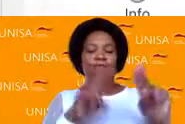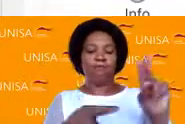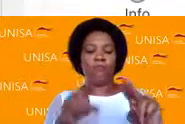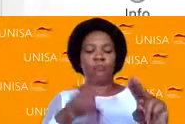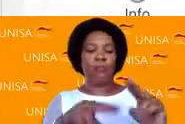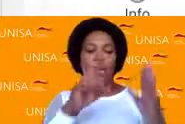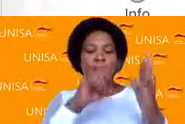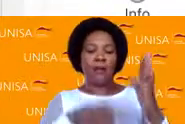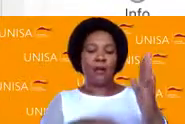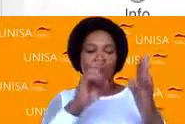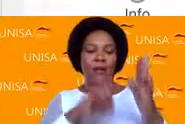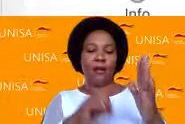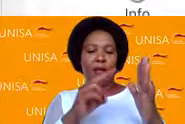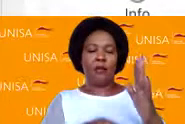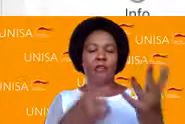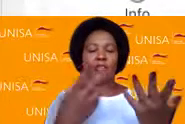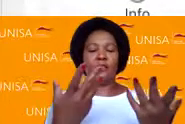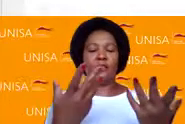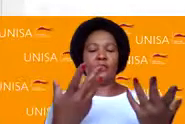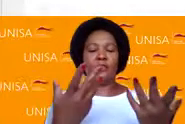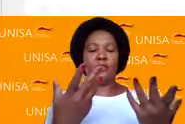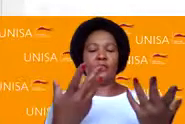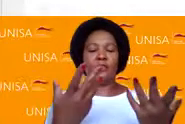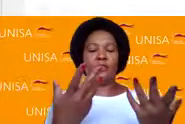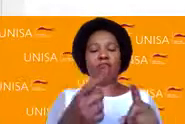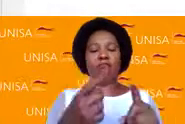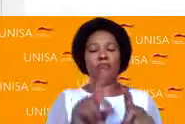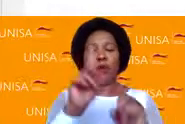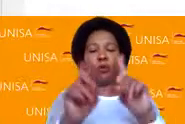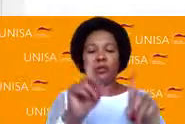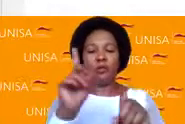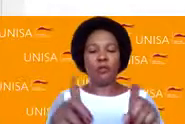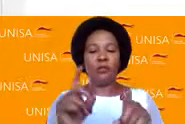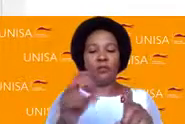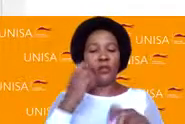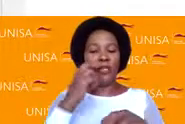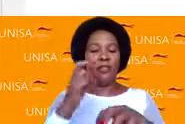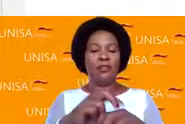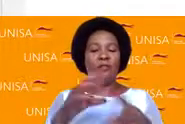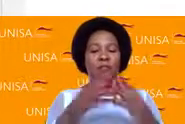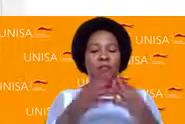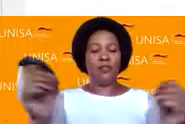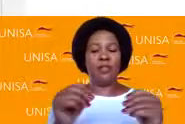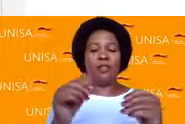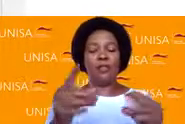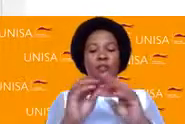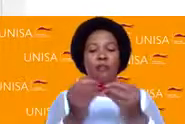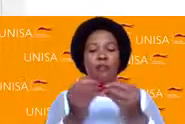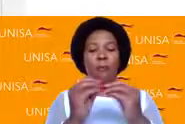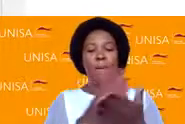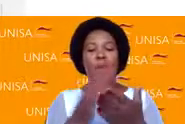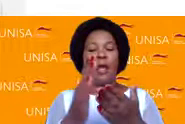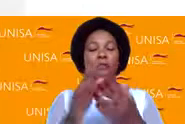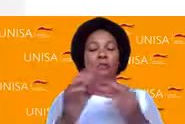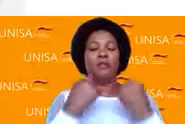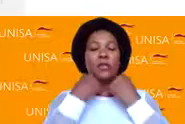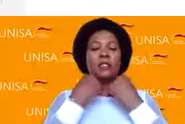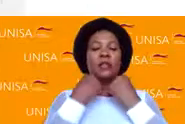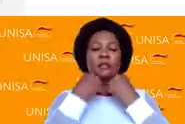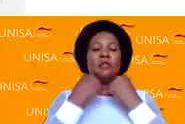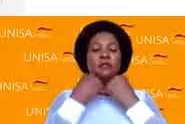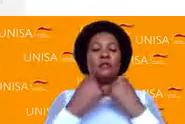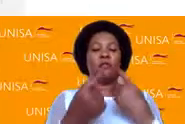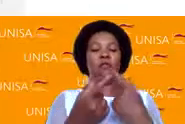need to do. And then, for instance, you'll have a quiz that you need to complete, and this will form part of the assignment. So from